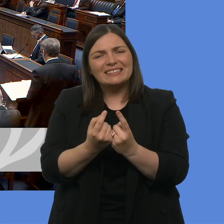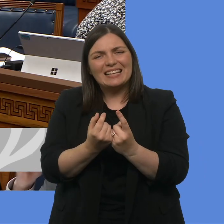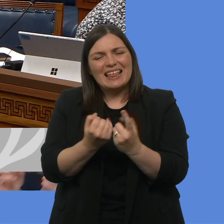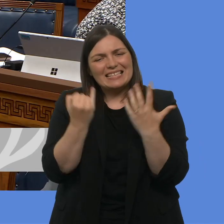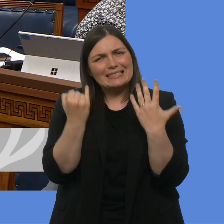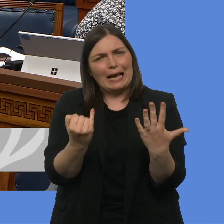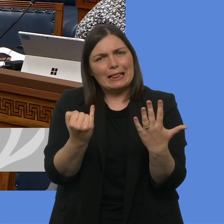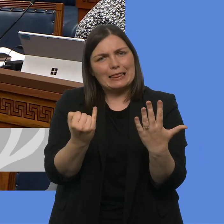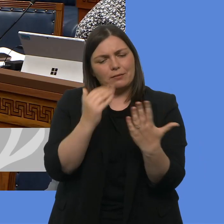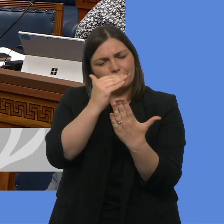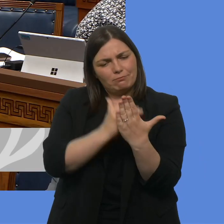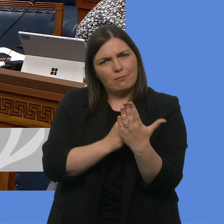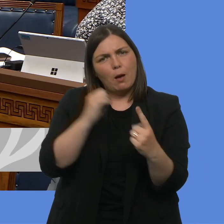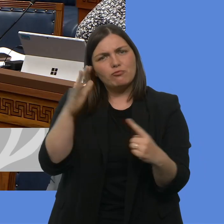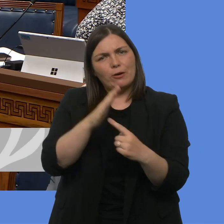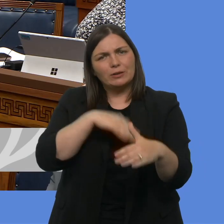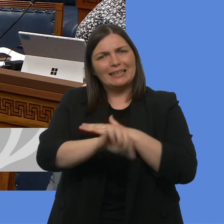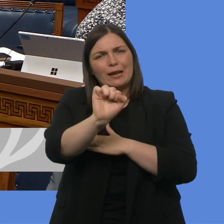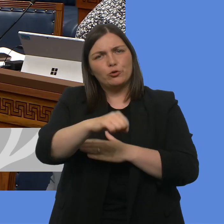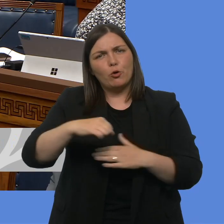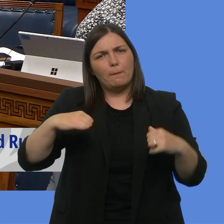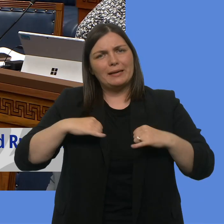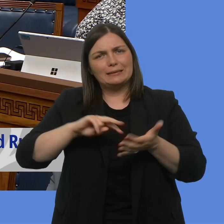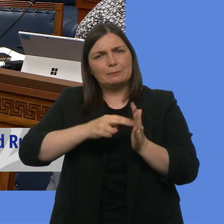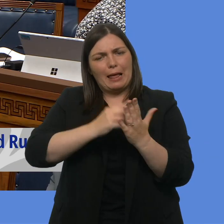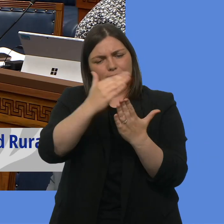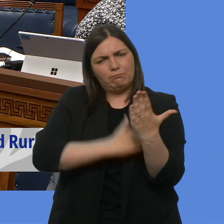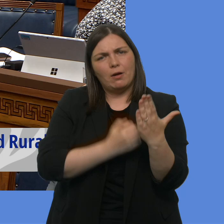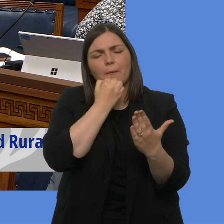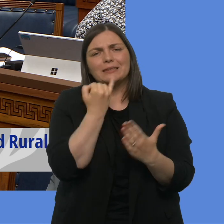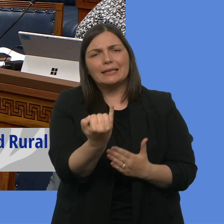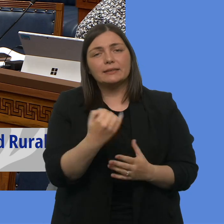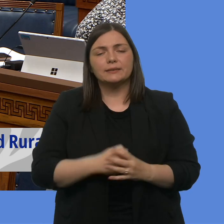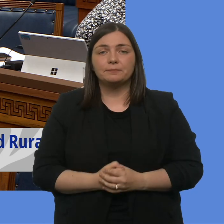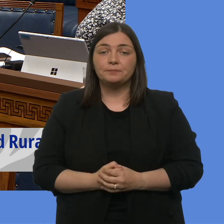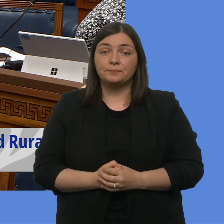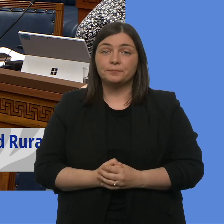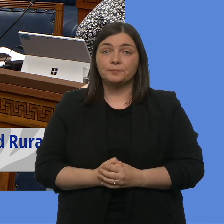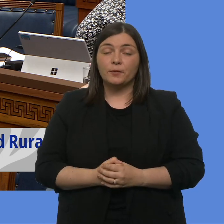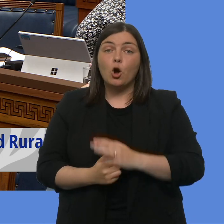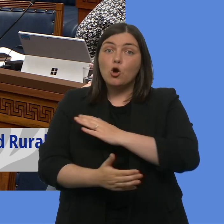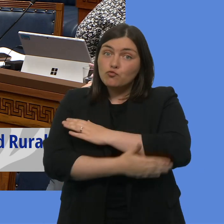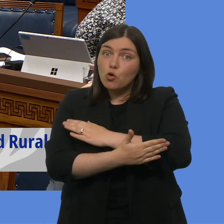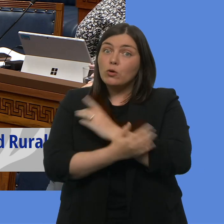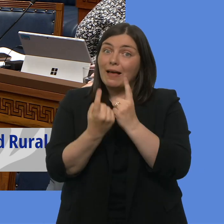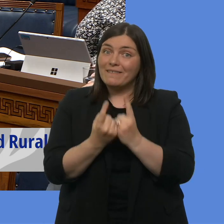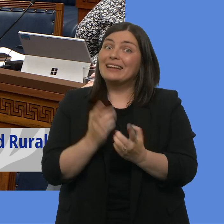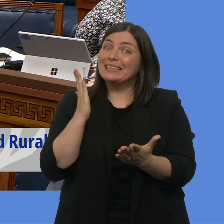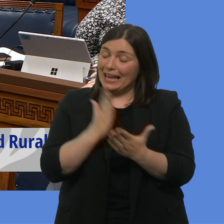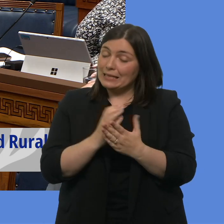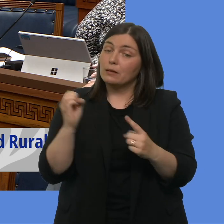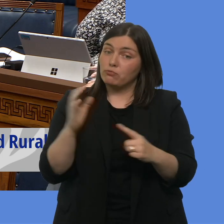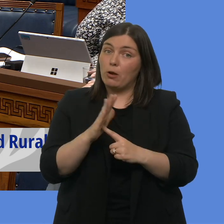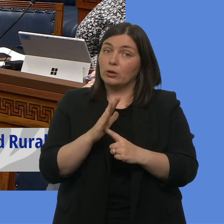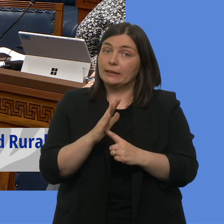rural affairs is a priority for me, and that's something I've been spending time on. And I have a number of ministerial priorities, and one of them which includes